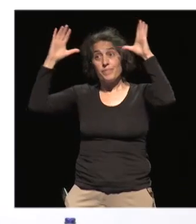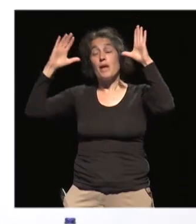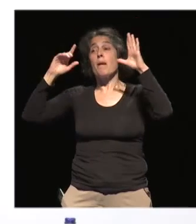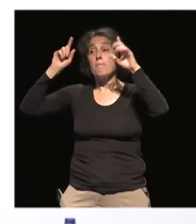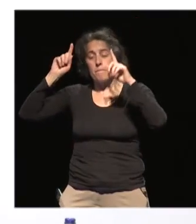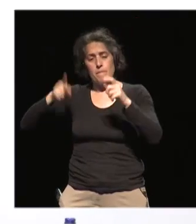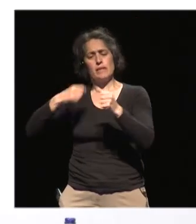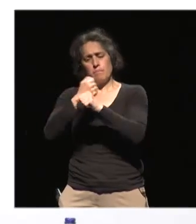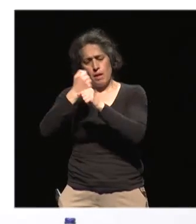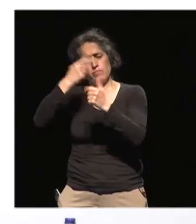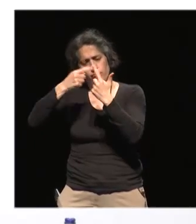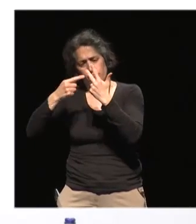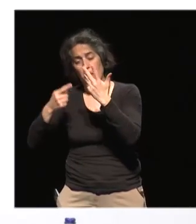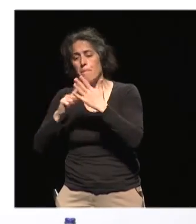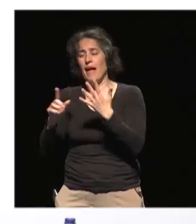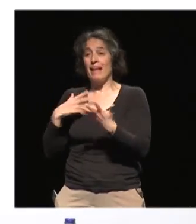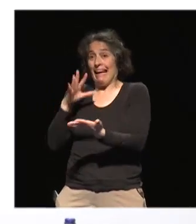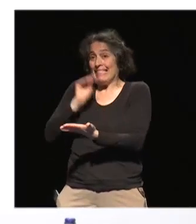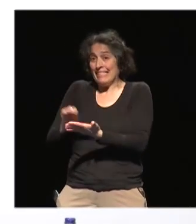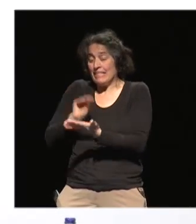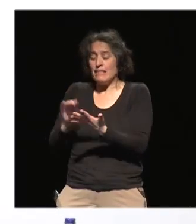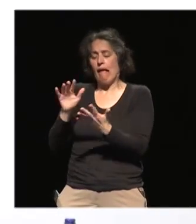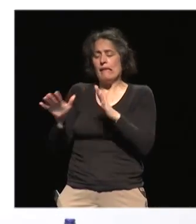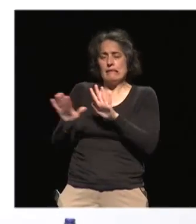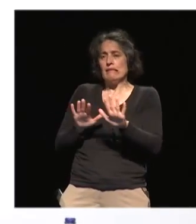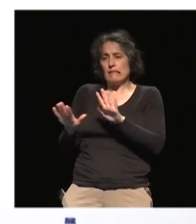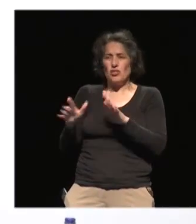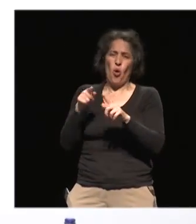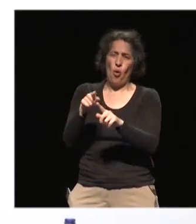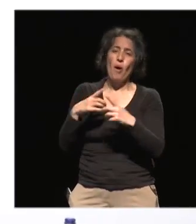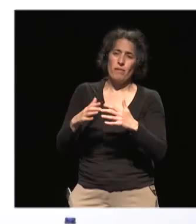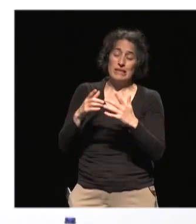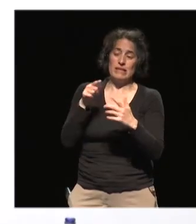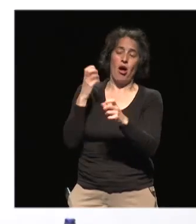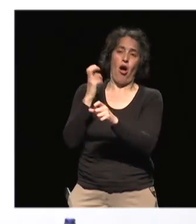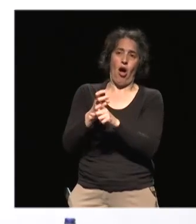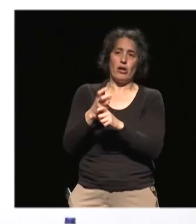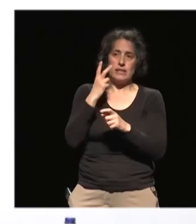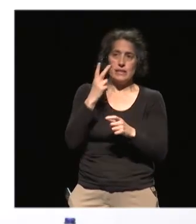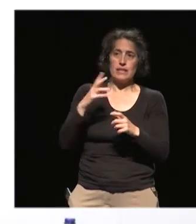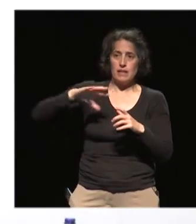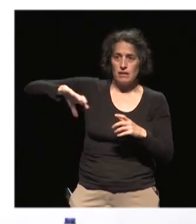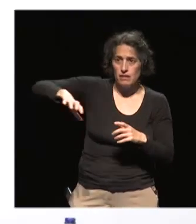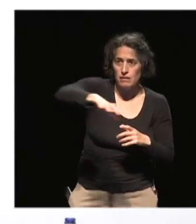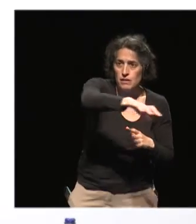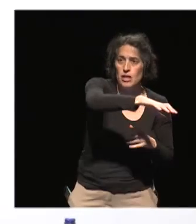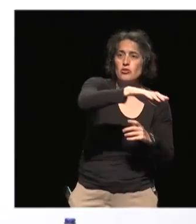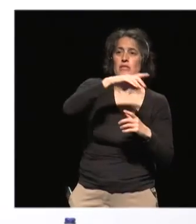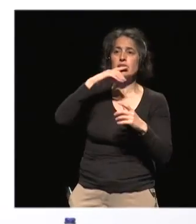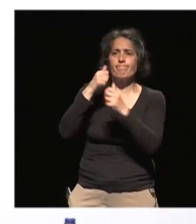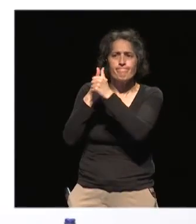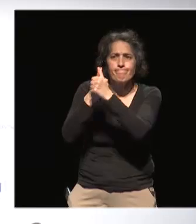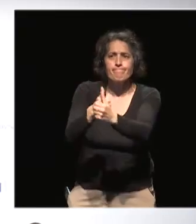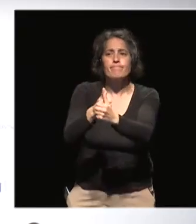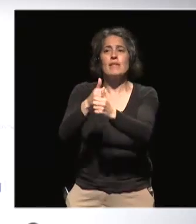any party, of course, then remains with the party. So that's one of the challenges. Two, two, I think we started the INDC process, of course,